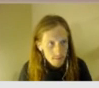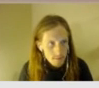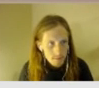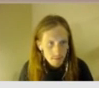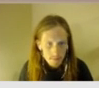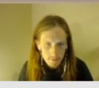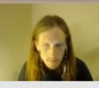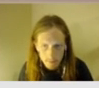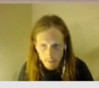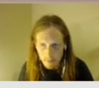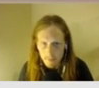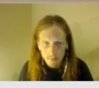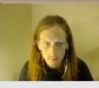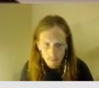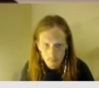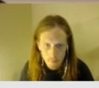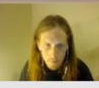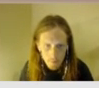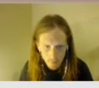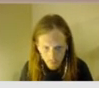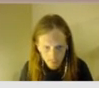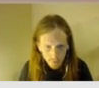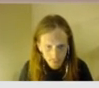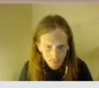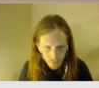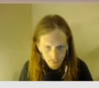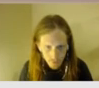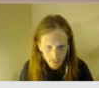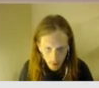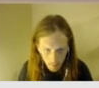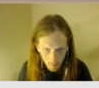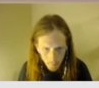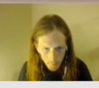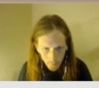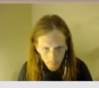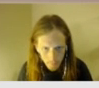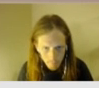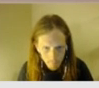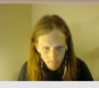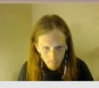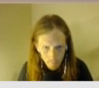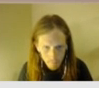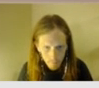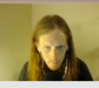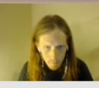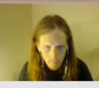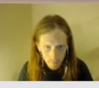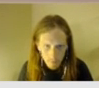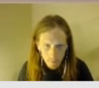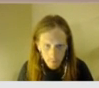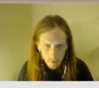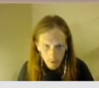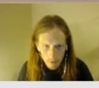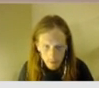photography in the last couple of months, and that's helped my digital work as well, just because it's so much more thoughtful. But there's this cute kid in the